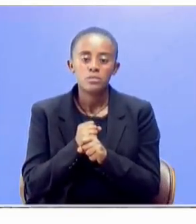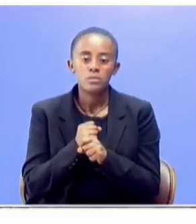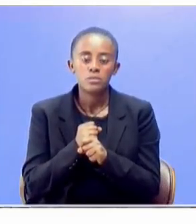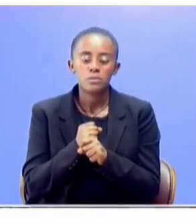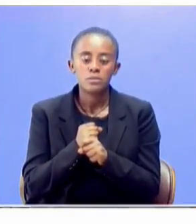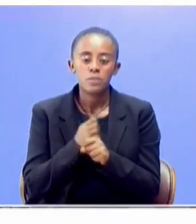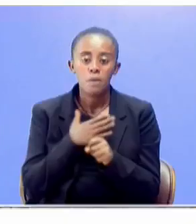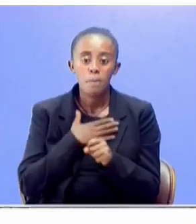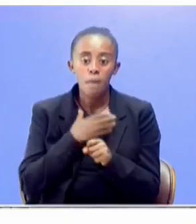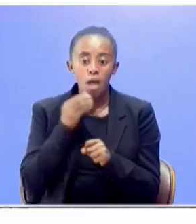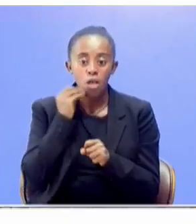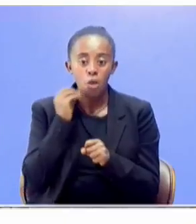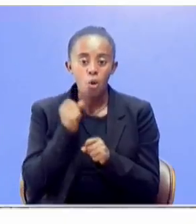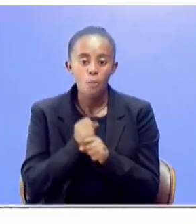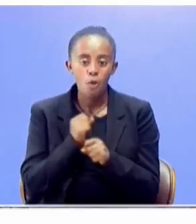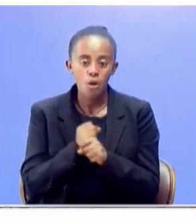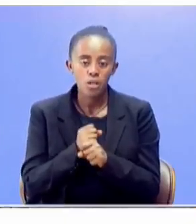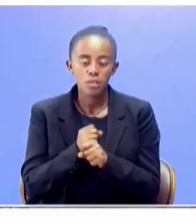My homework.